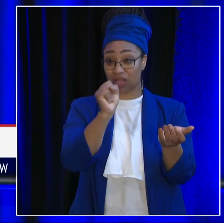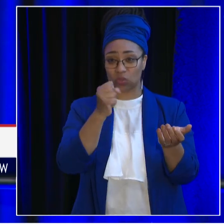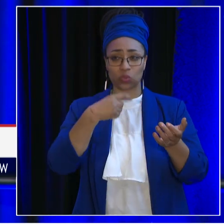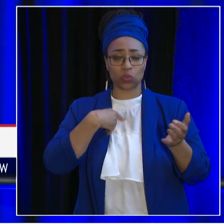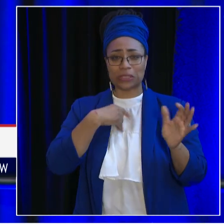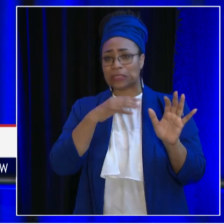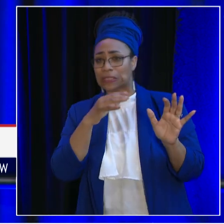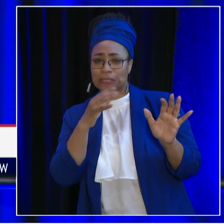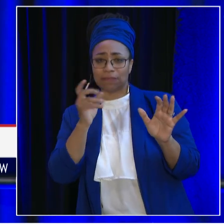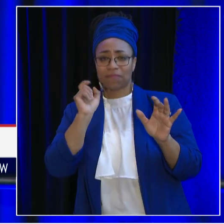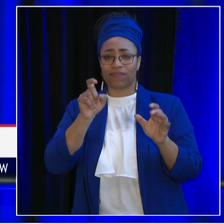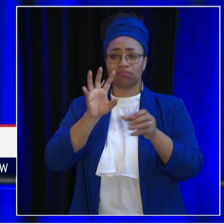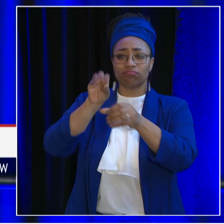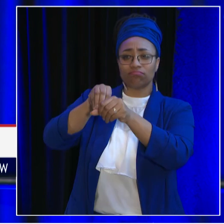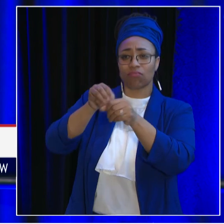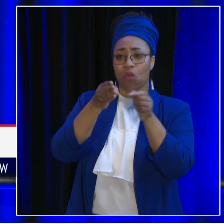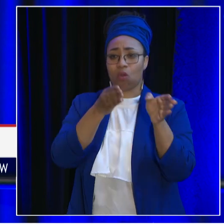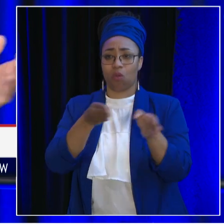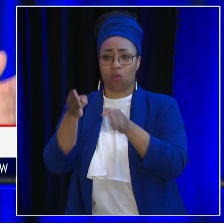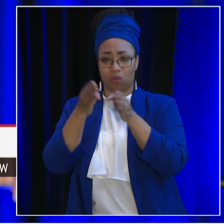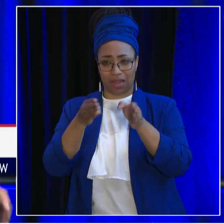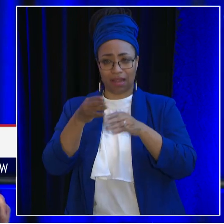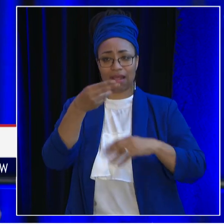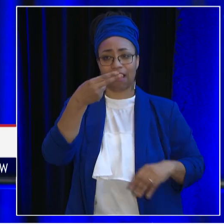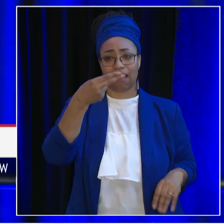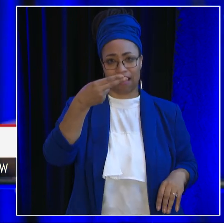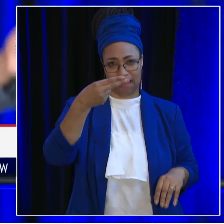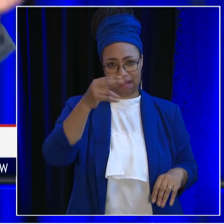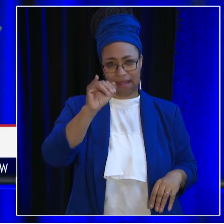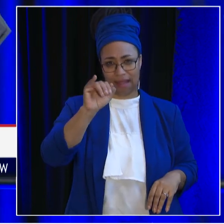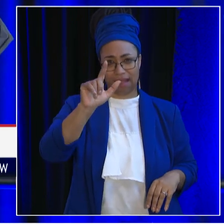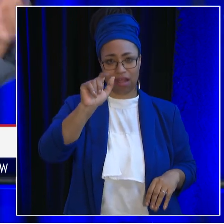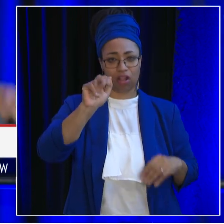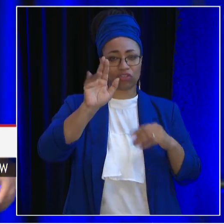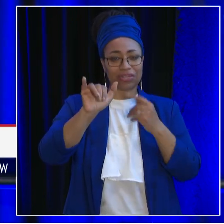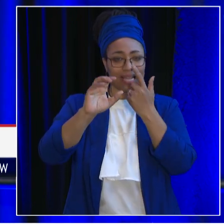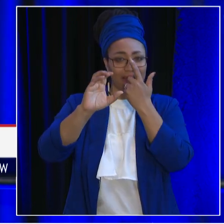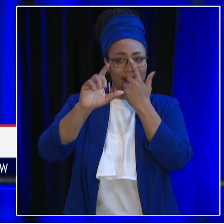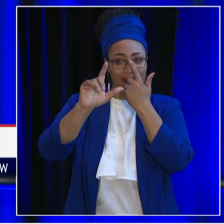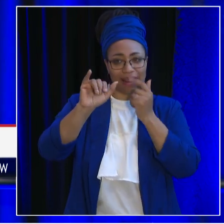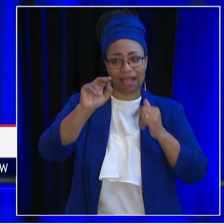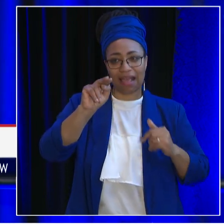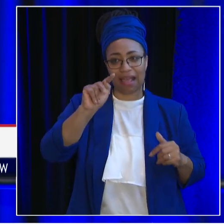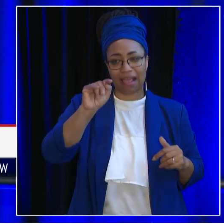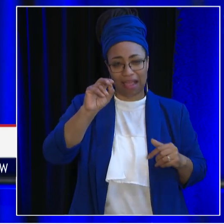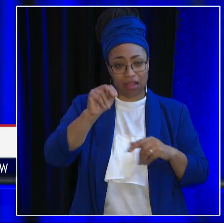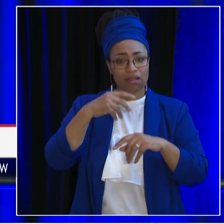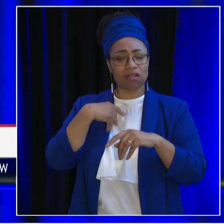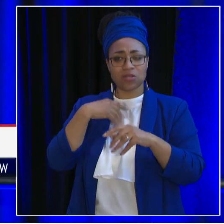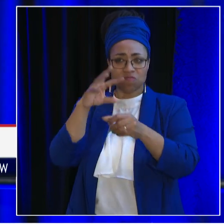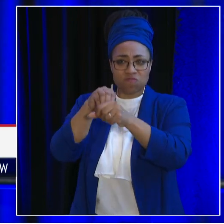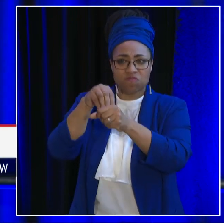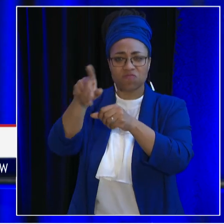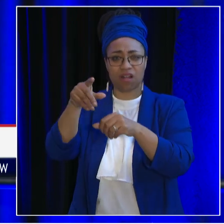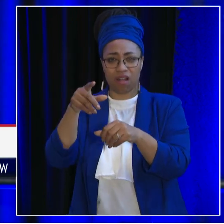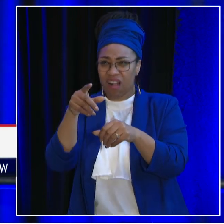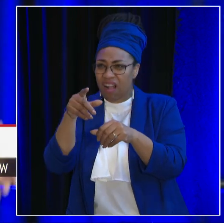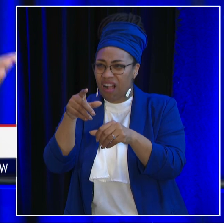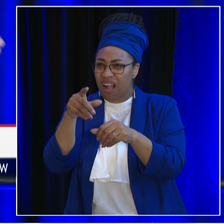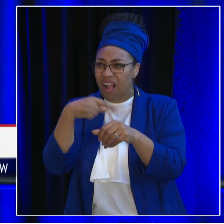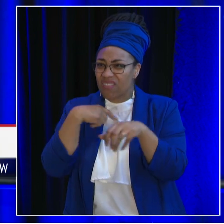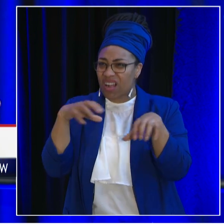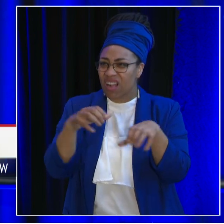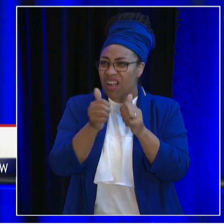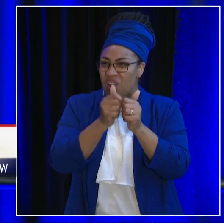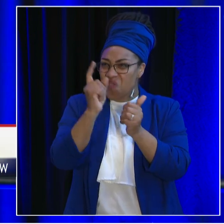for a campaign for Hillary Clinton. I said, oh my God, amazing. They were like, we're going to pay you $1,000 a month. I said, $1,000? I'm